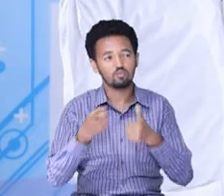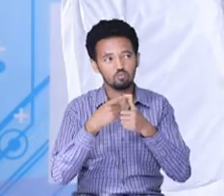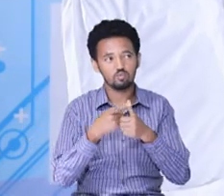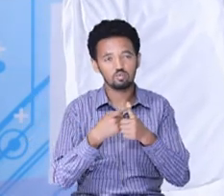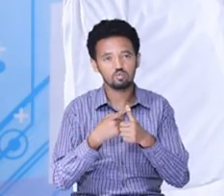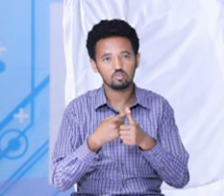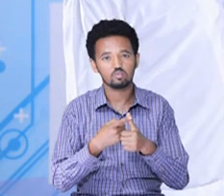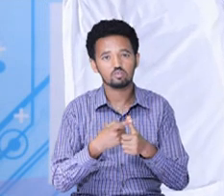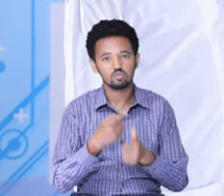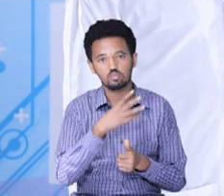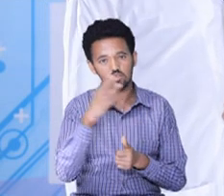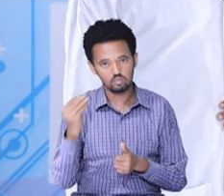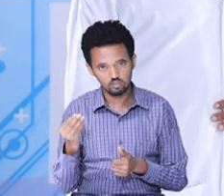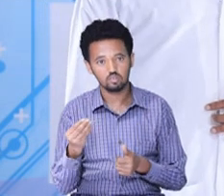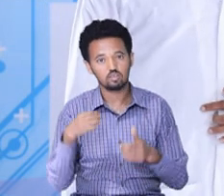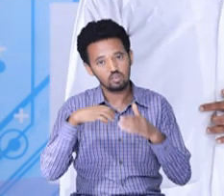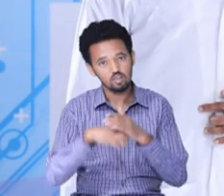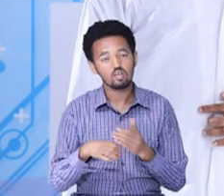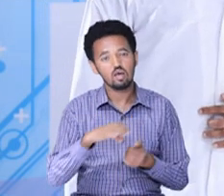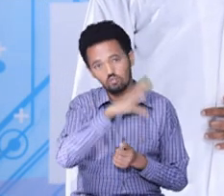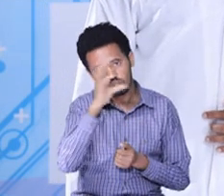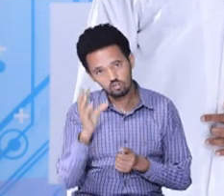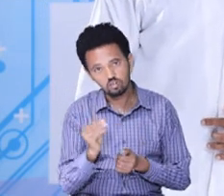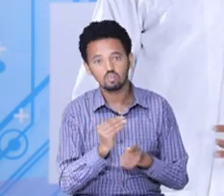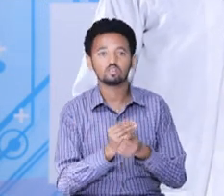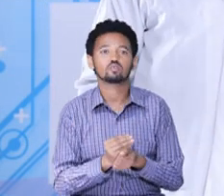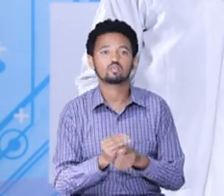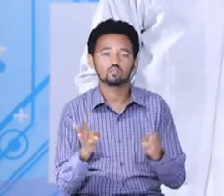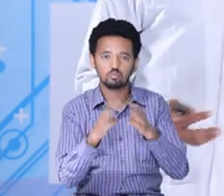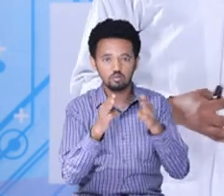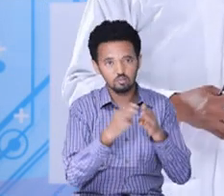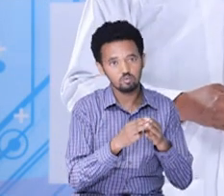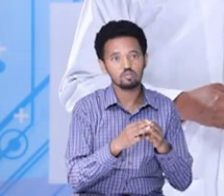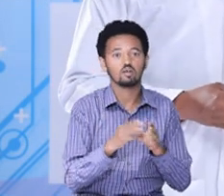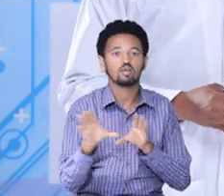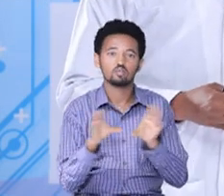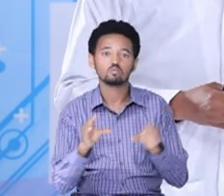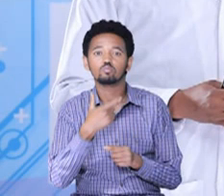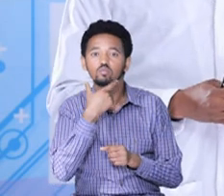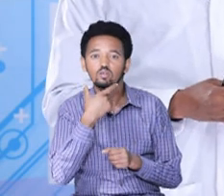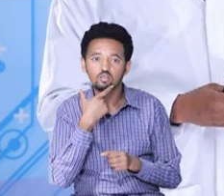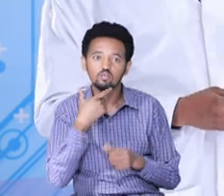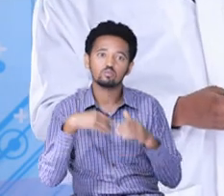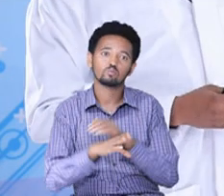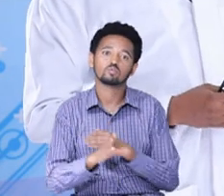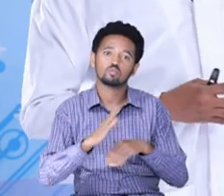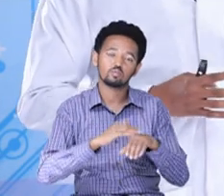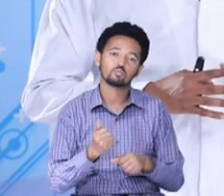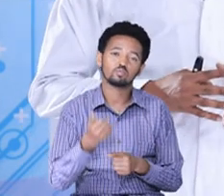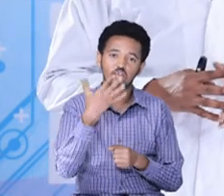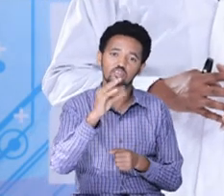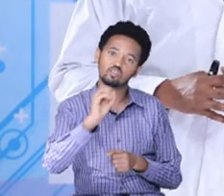first and earliest Pan-Africanism conference was held in London by 1900.